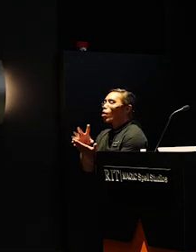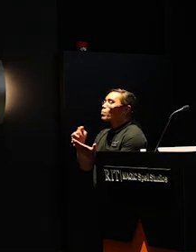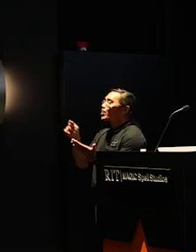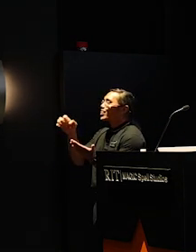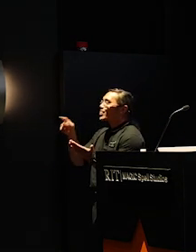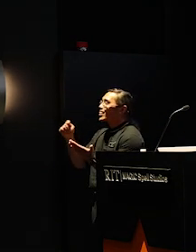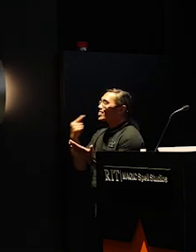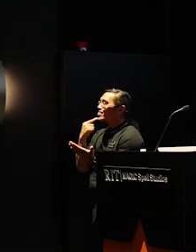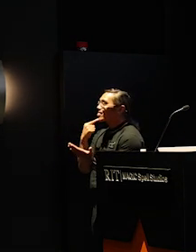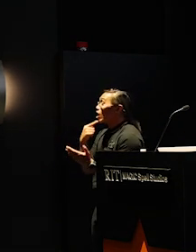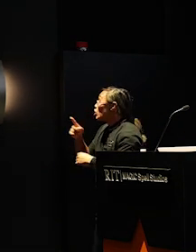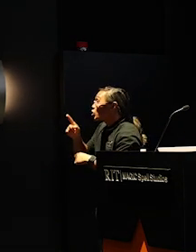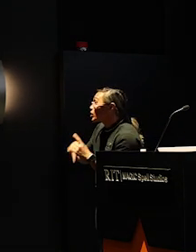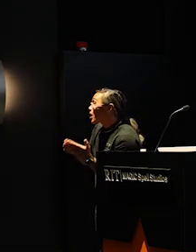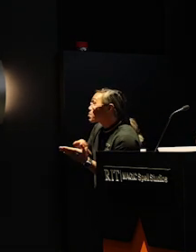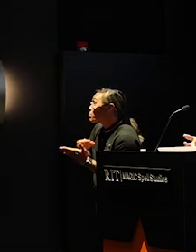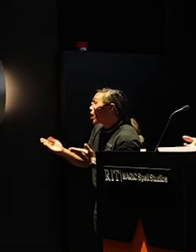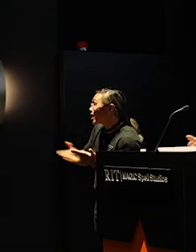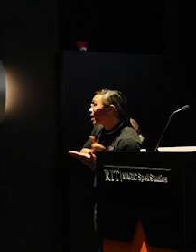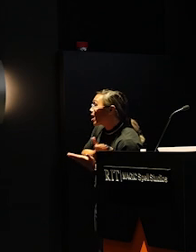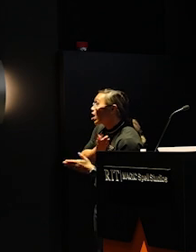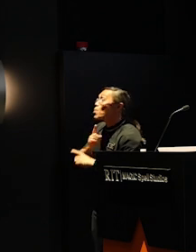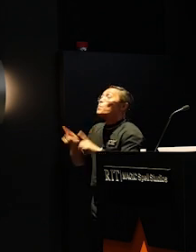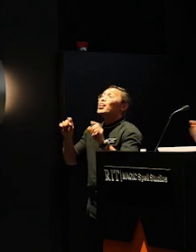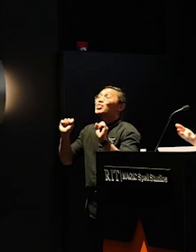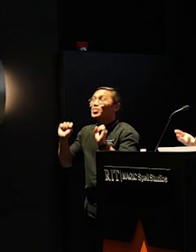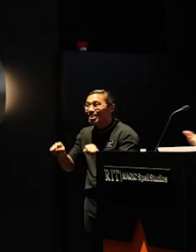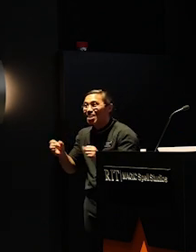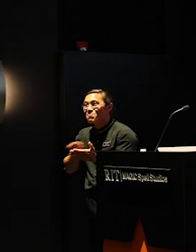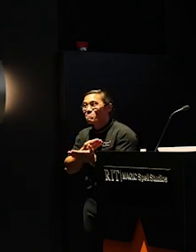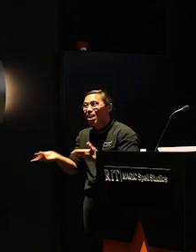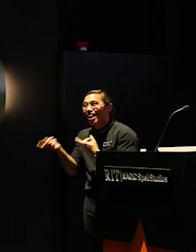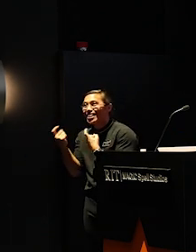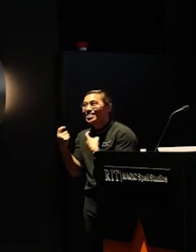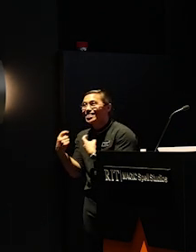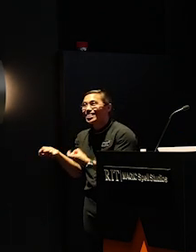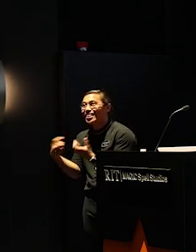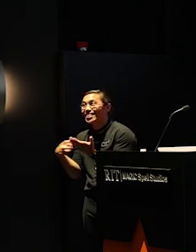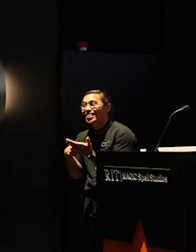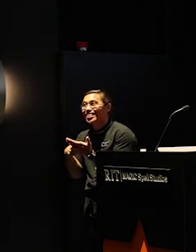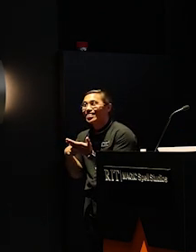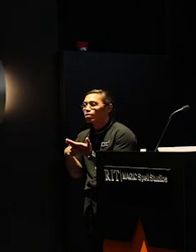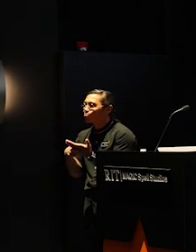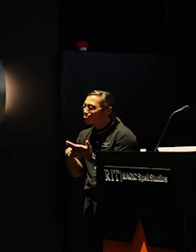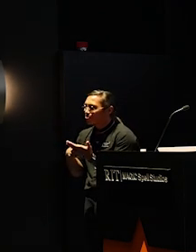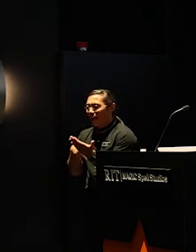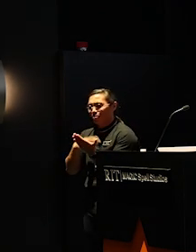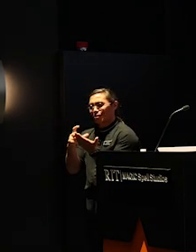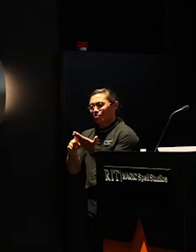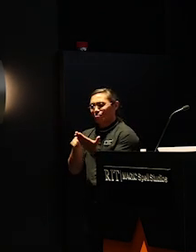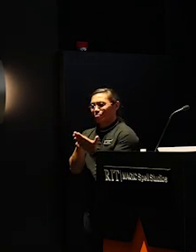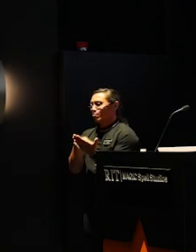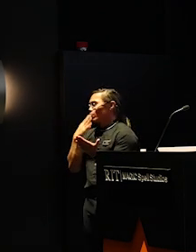you can buy a ski pass. It's so dumb. But it's not dumb, because it's the thing, like that's what we're doing